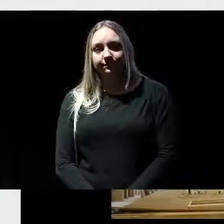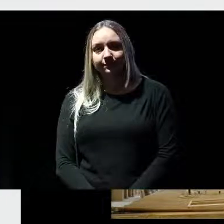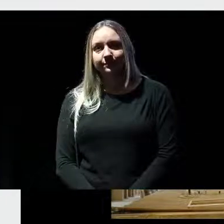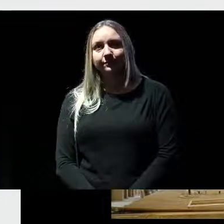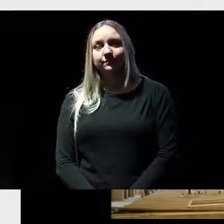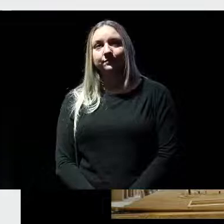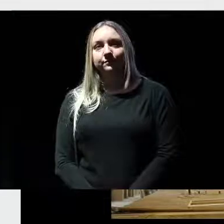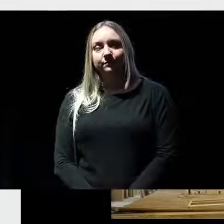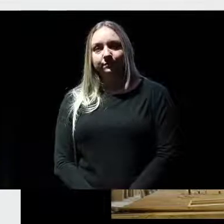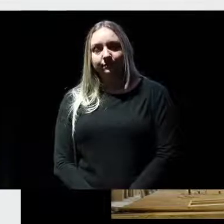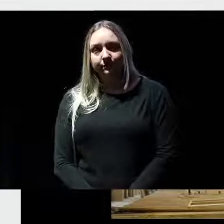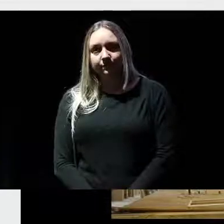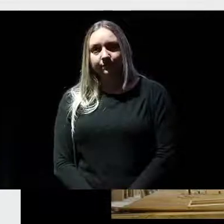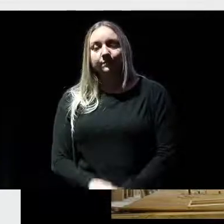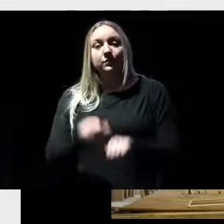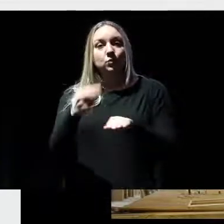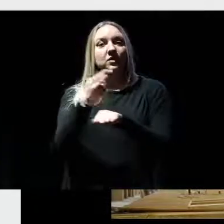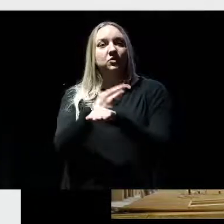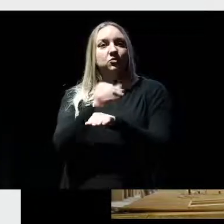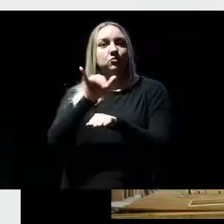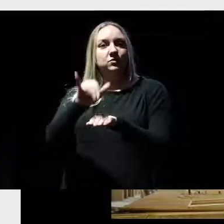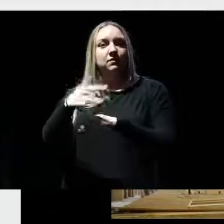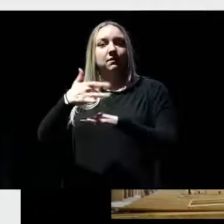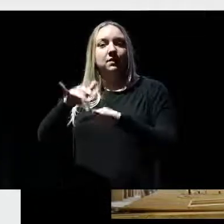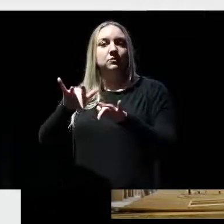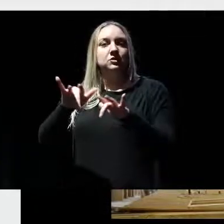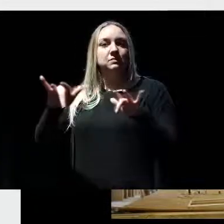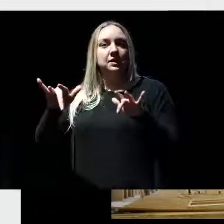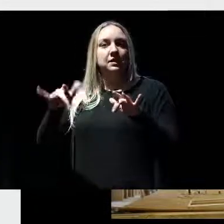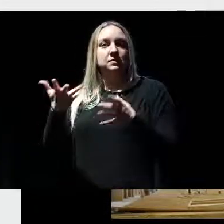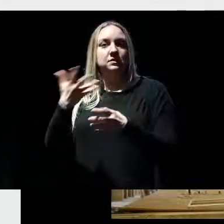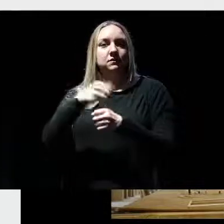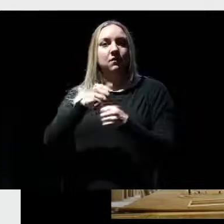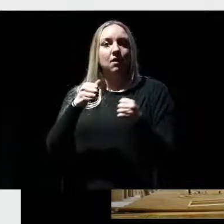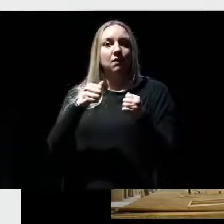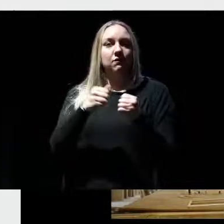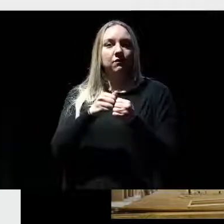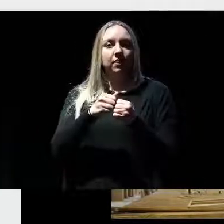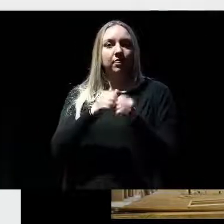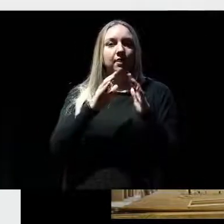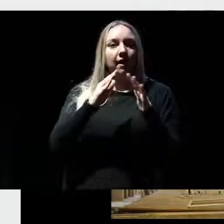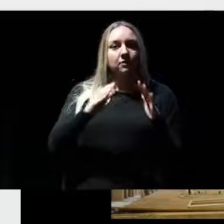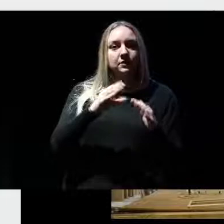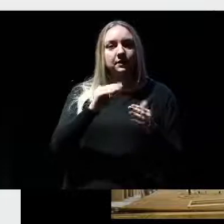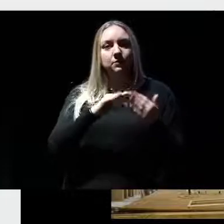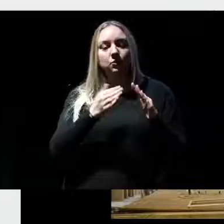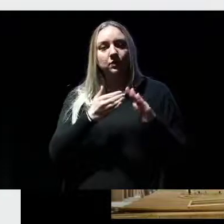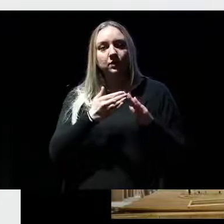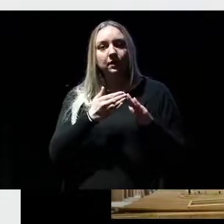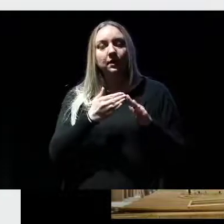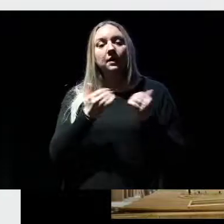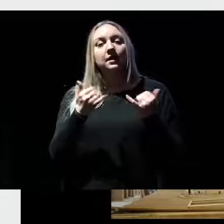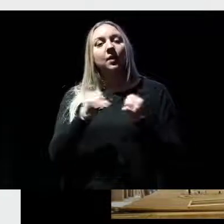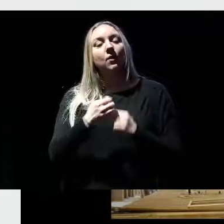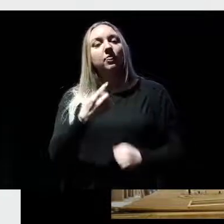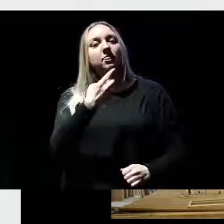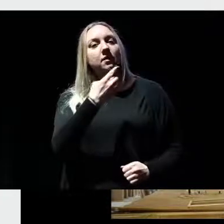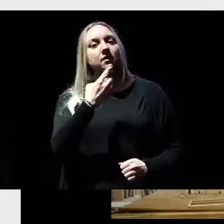the open space for the community. The third piece of this was using